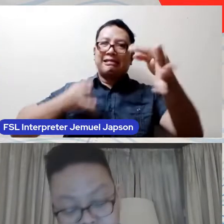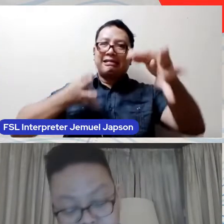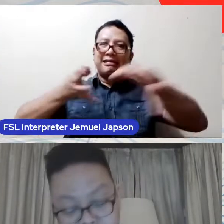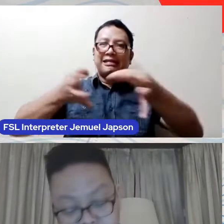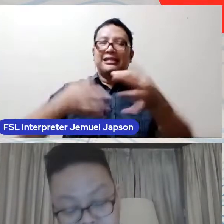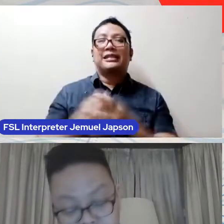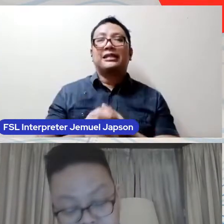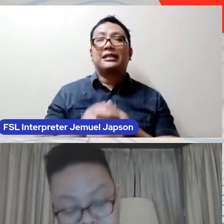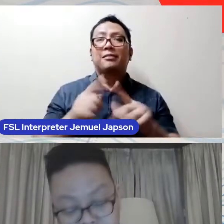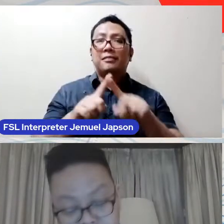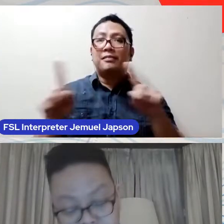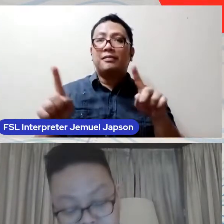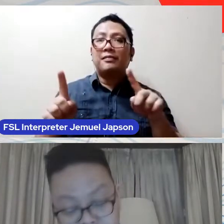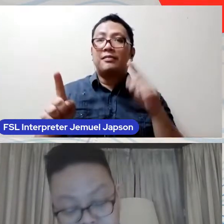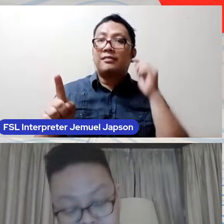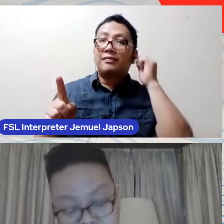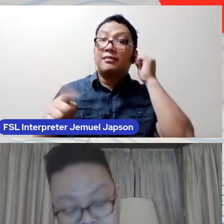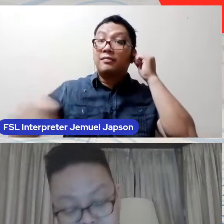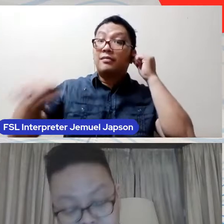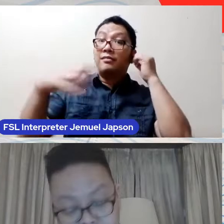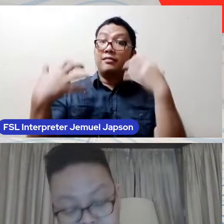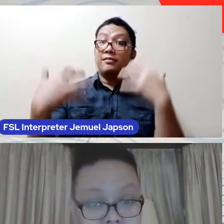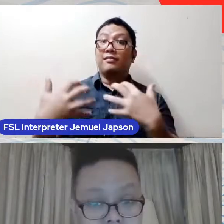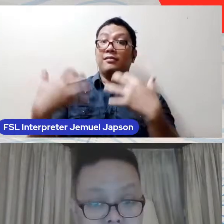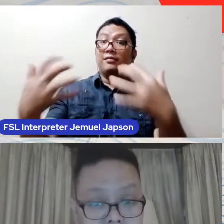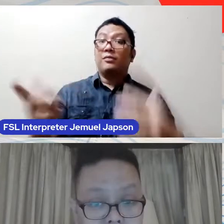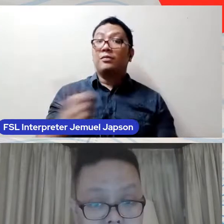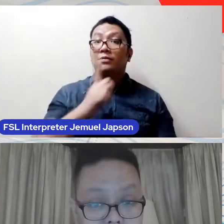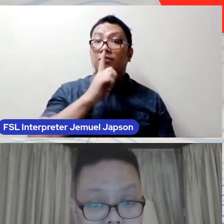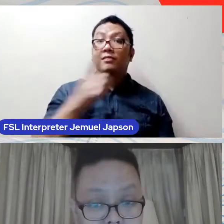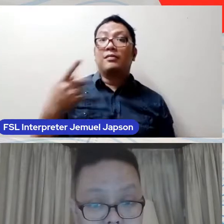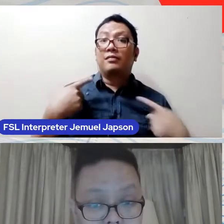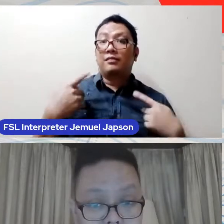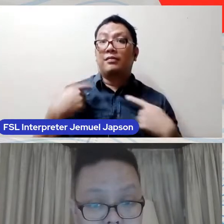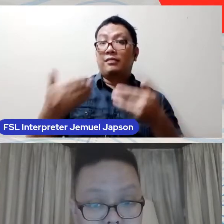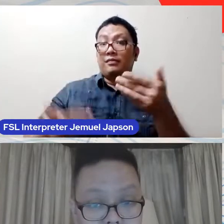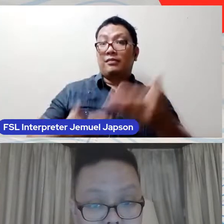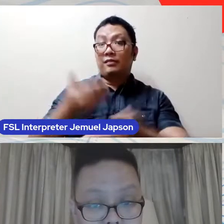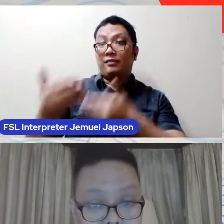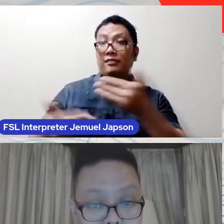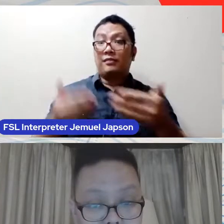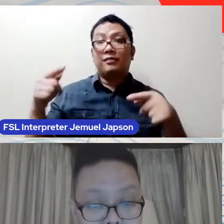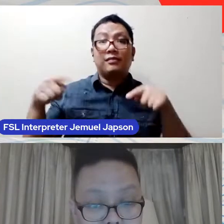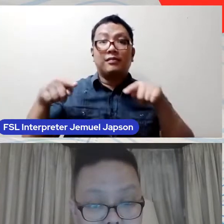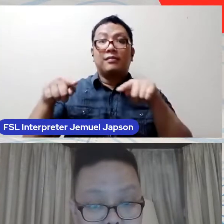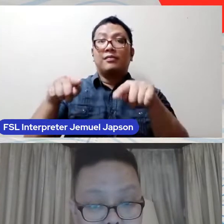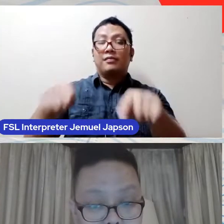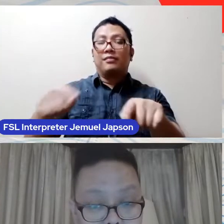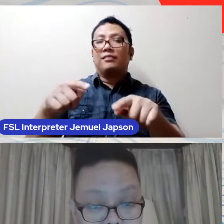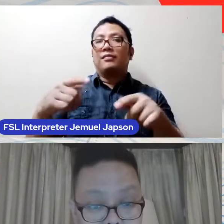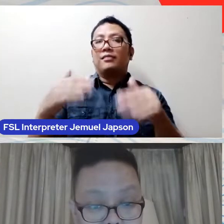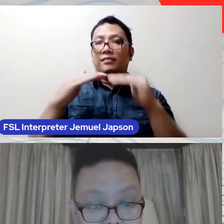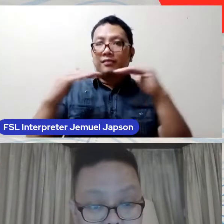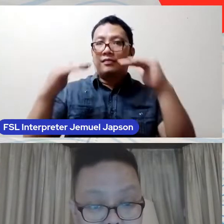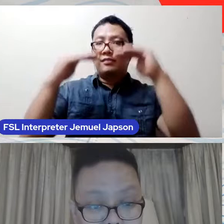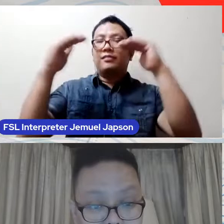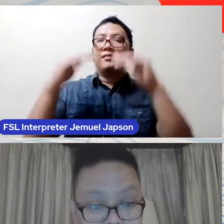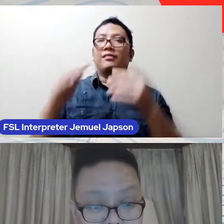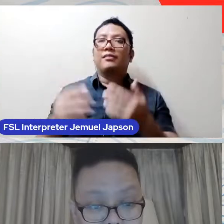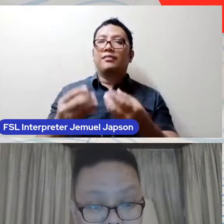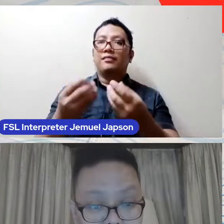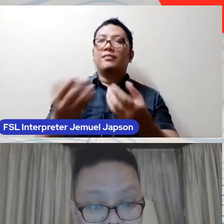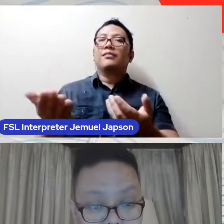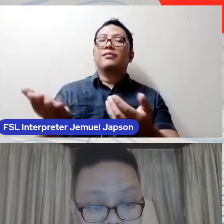Pero to our audience, meron talagang process and it goes through stages. So may retrieval of